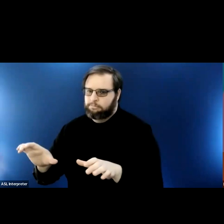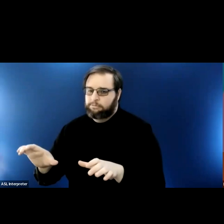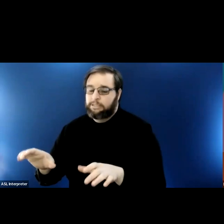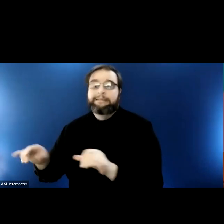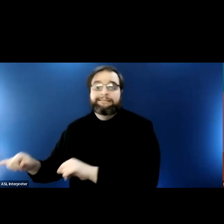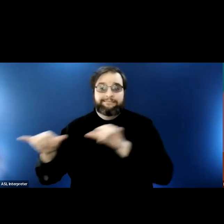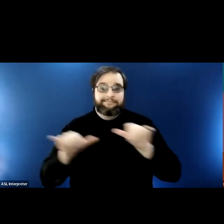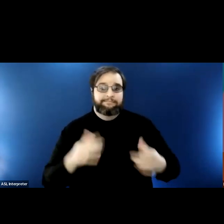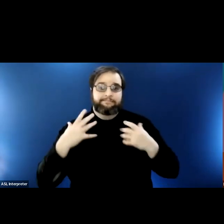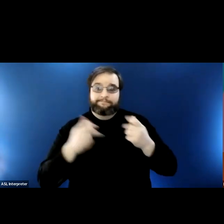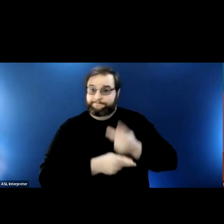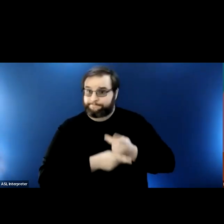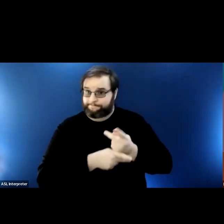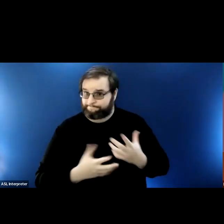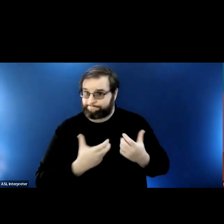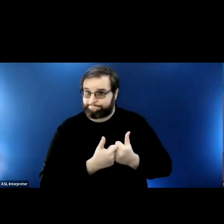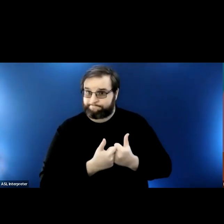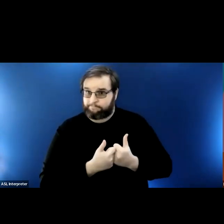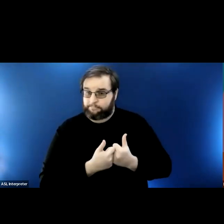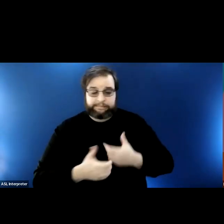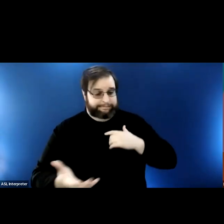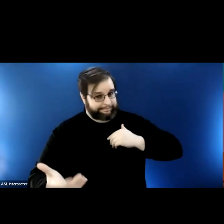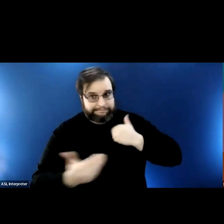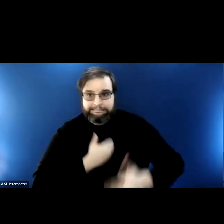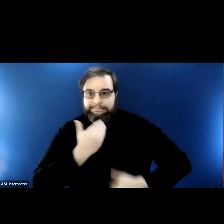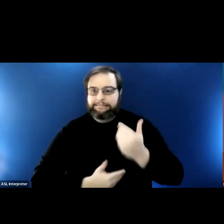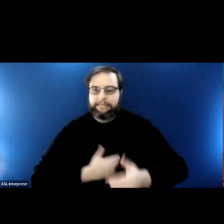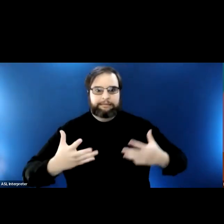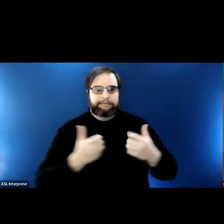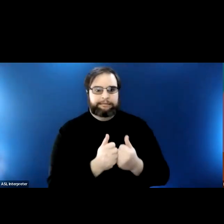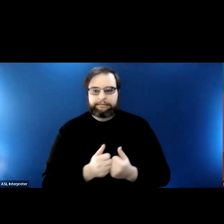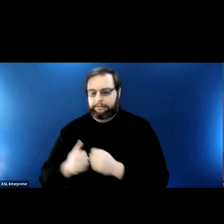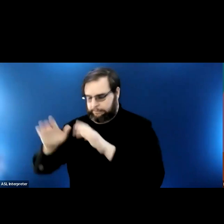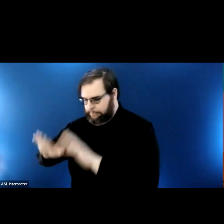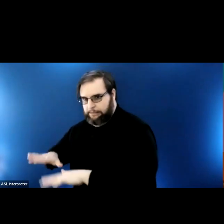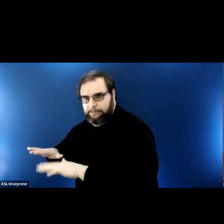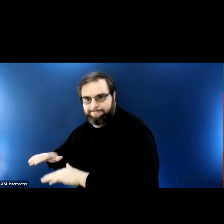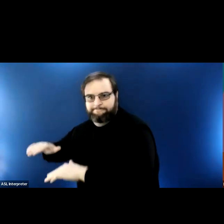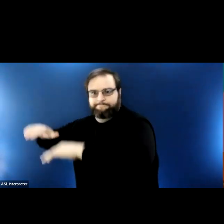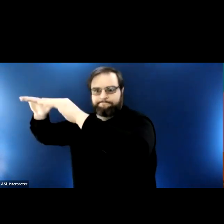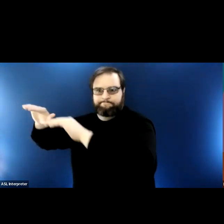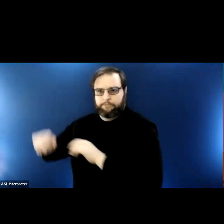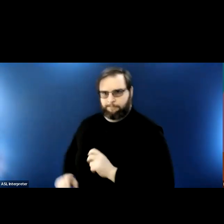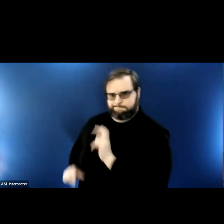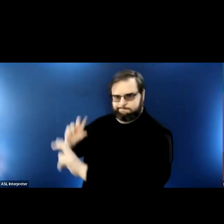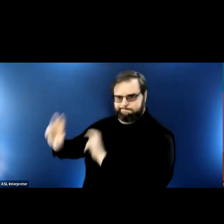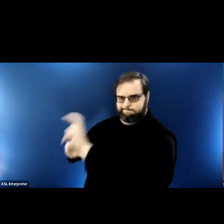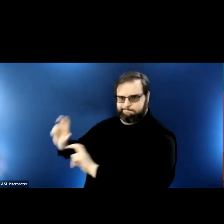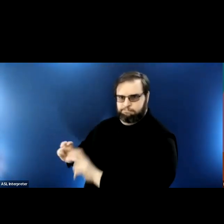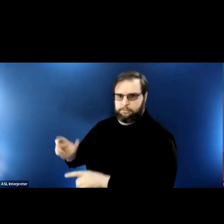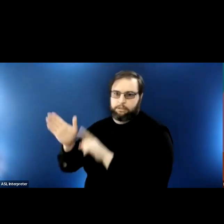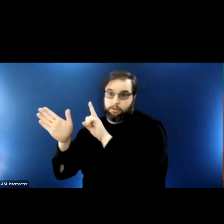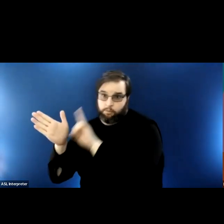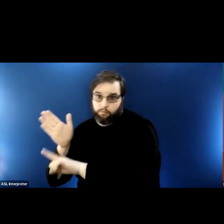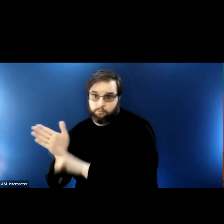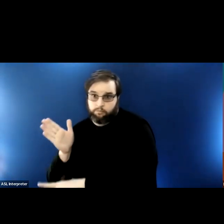challenges. To remain competitive, we must invest in and support talent development, research, and innovation